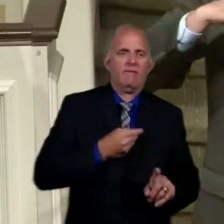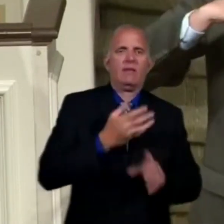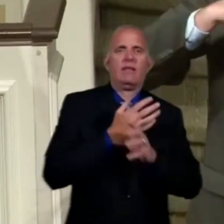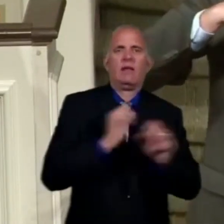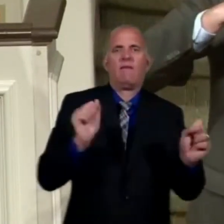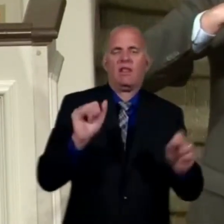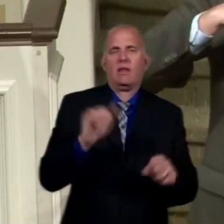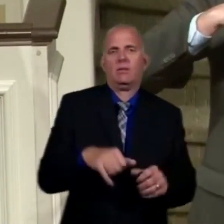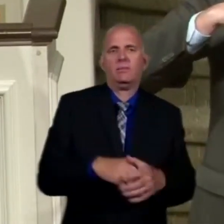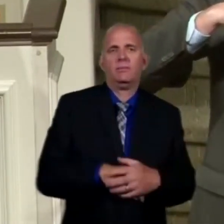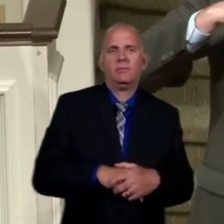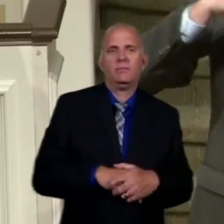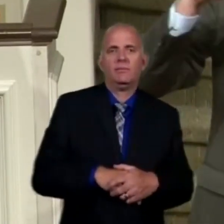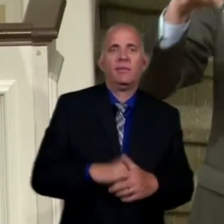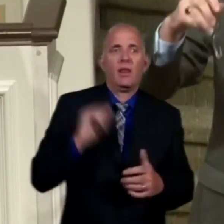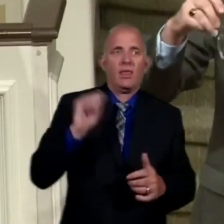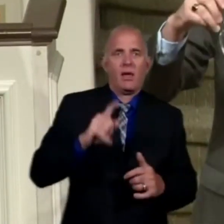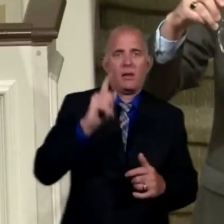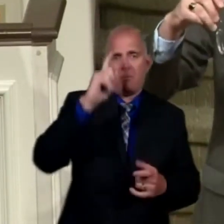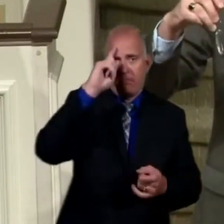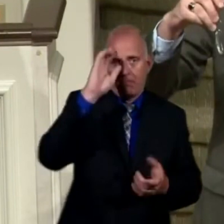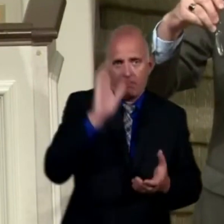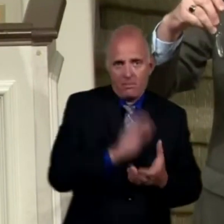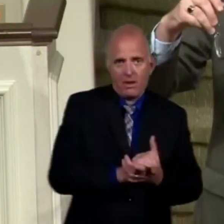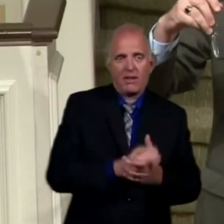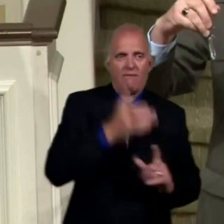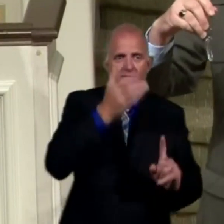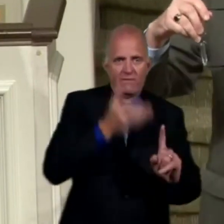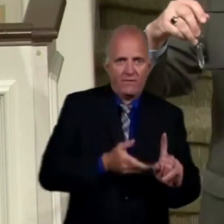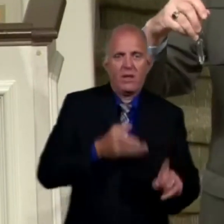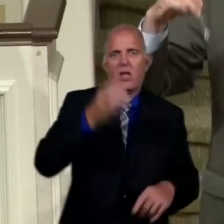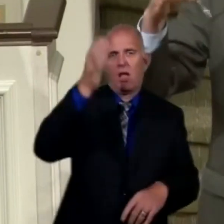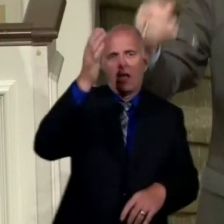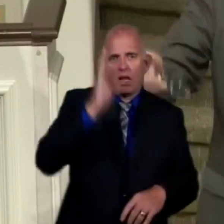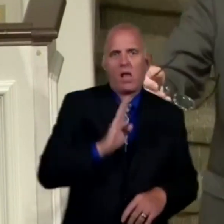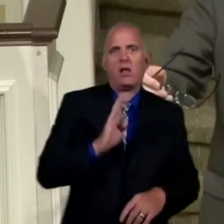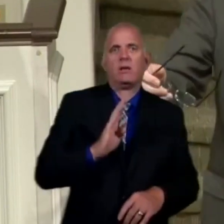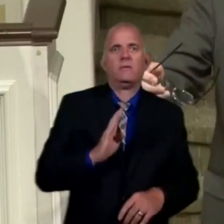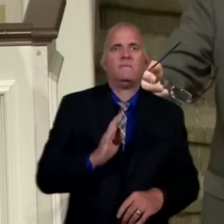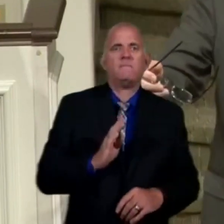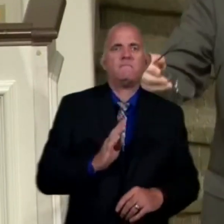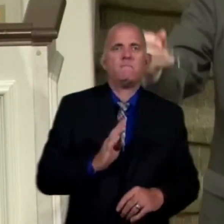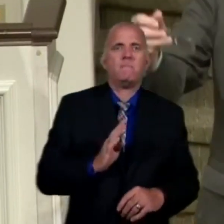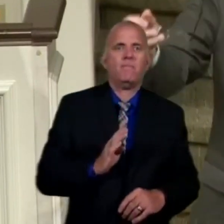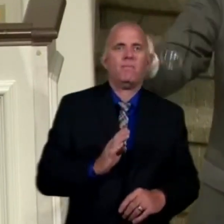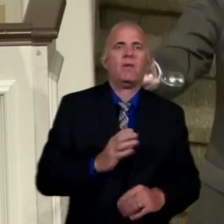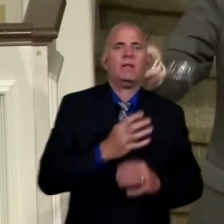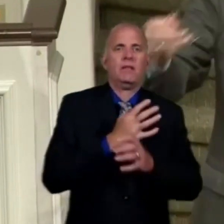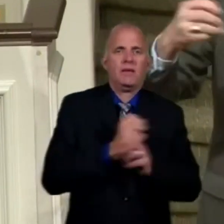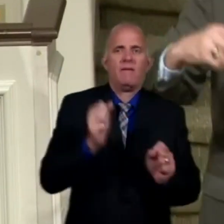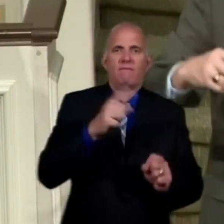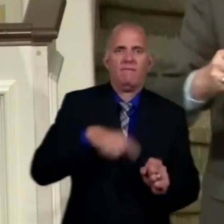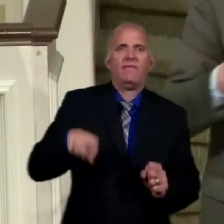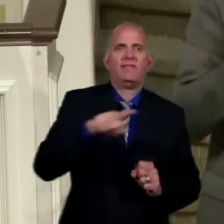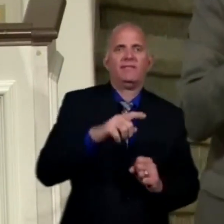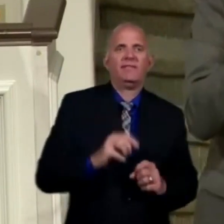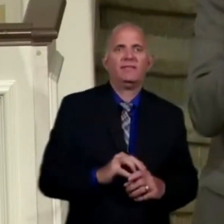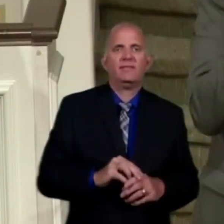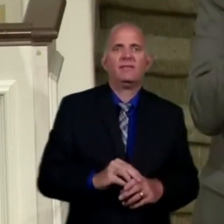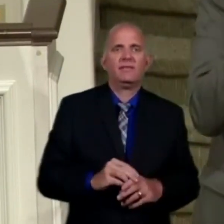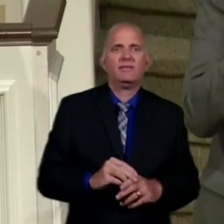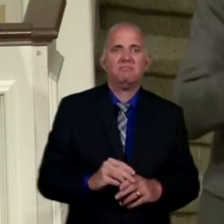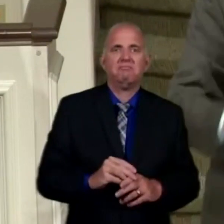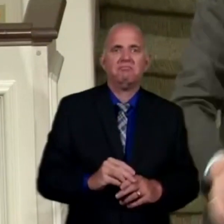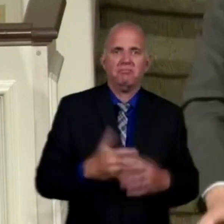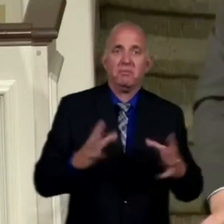To believe that He's God, and that He saved you, and then you can be saved. Look at verse